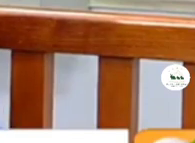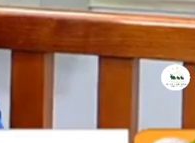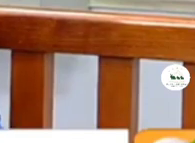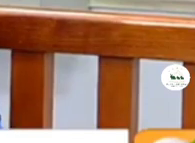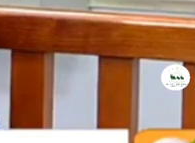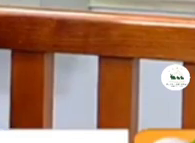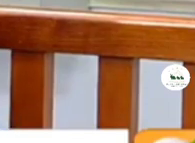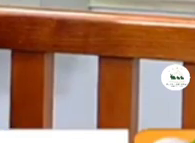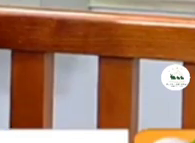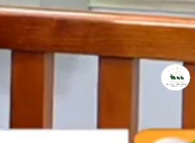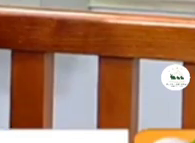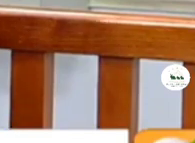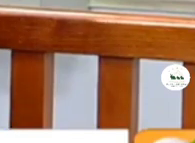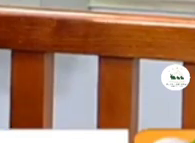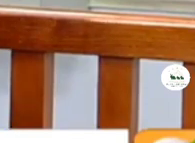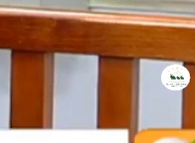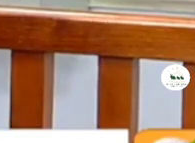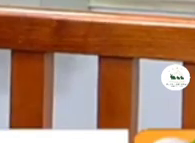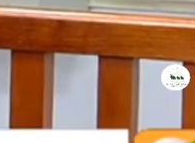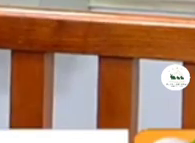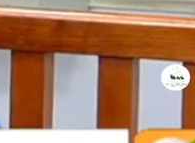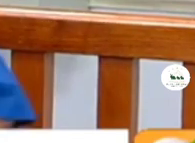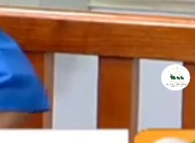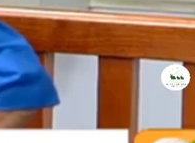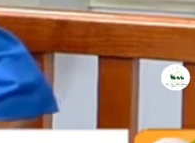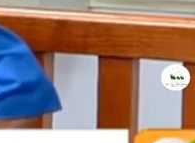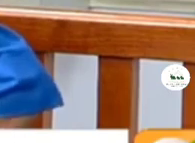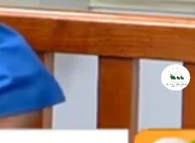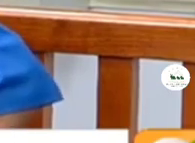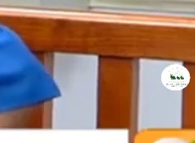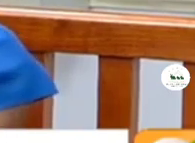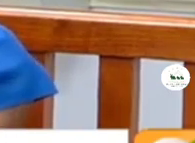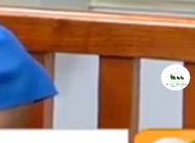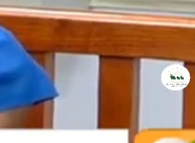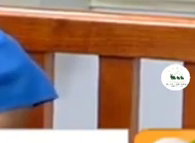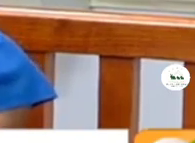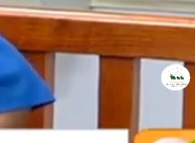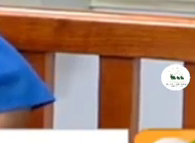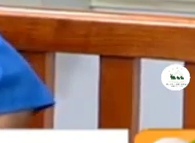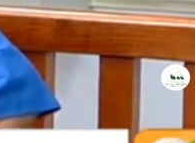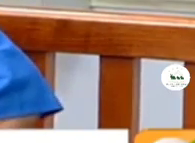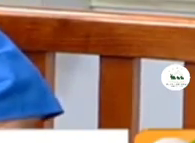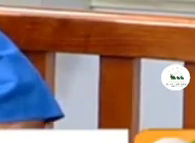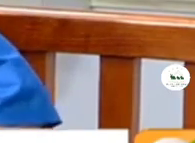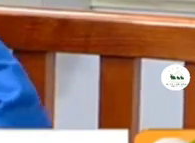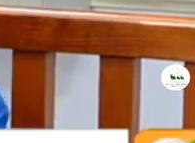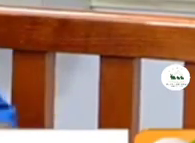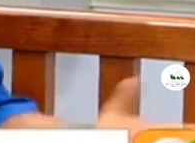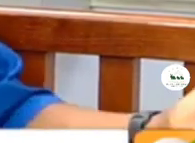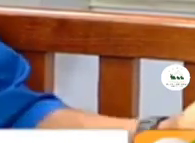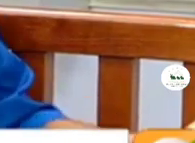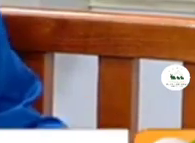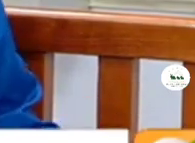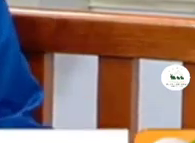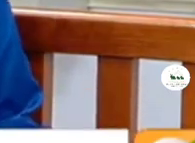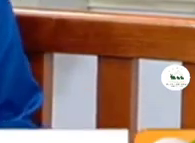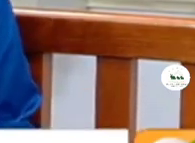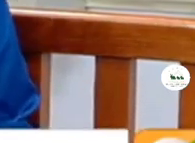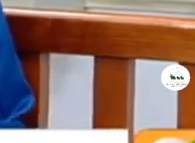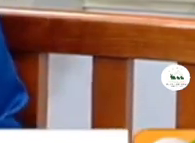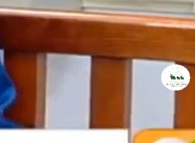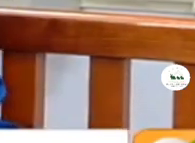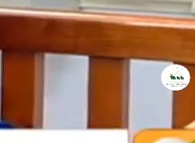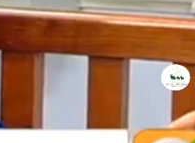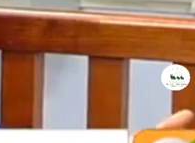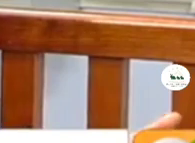houses like this one and tell them that if you joke with so-and-so, we are going to sort you out. I'm sure you are